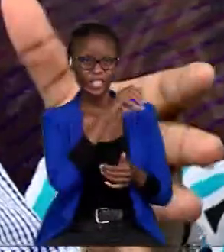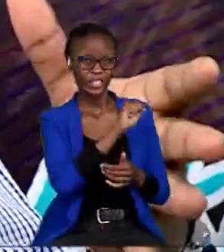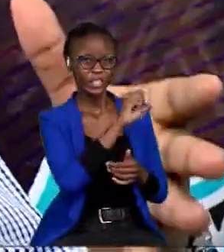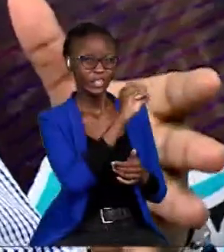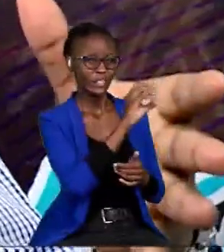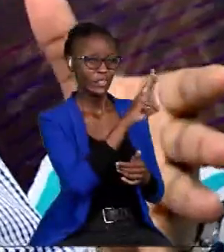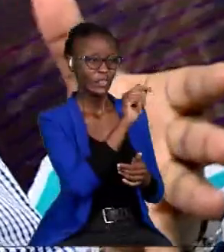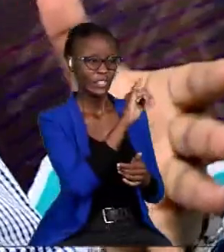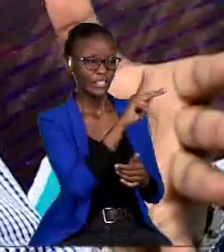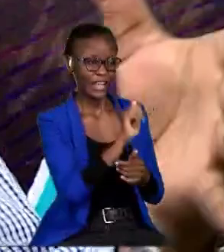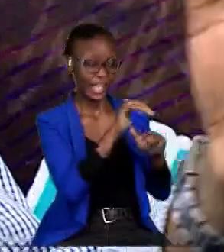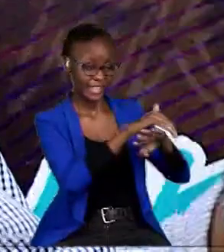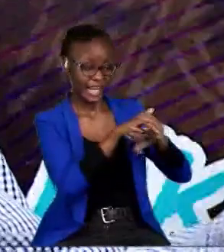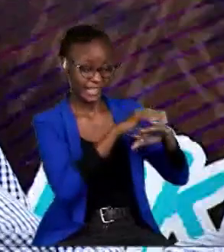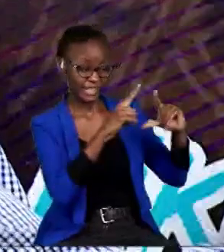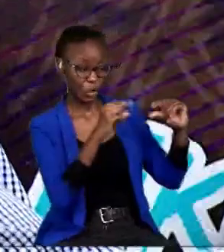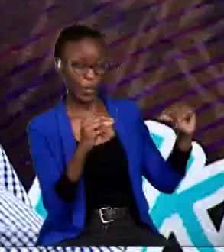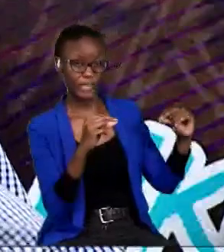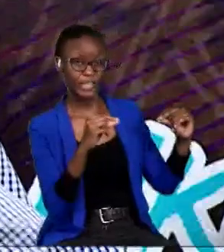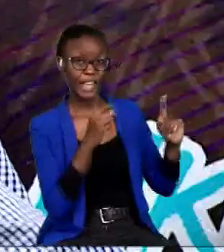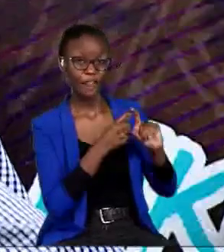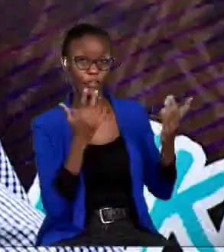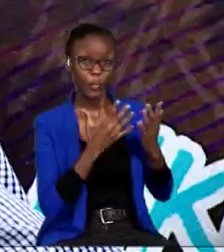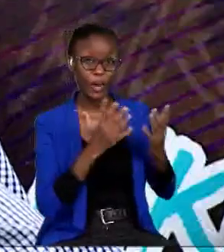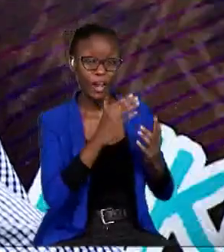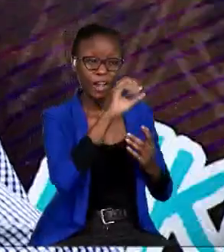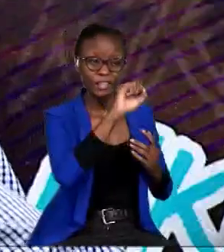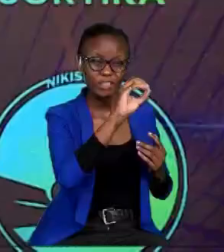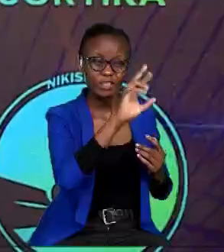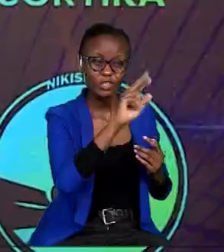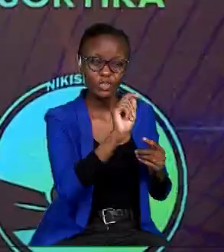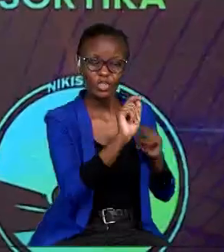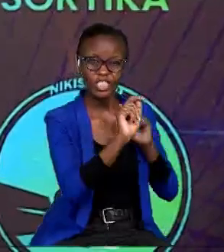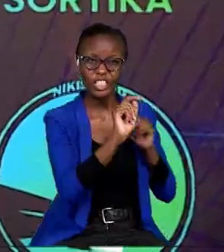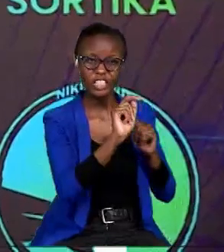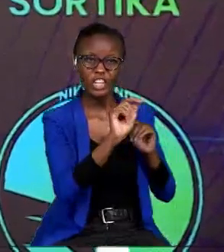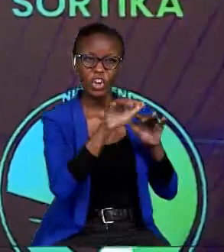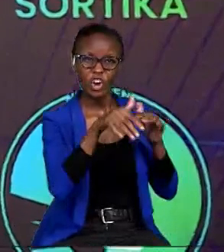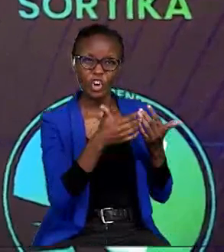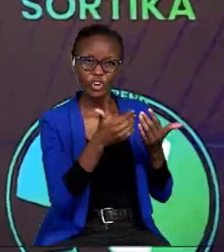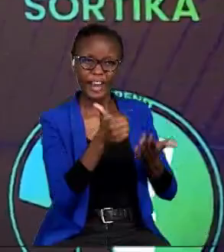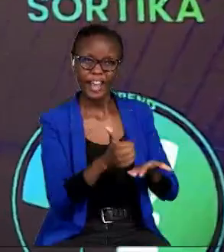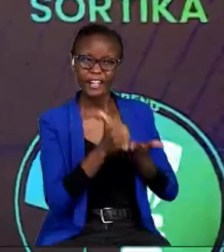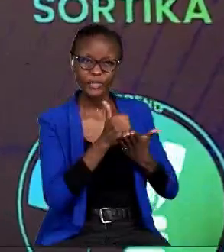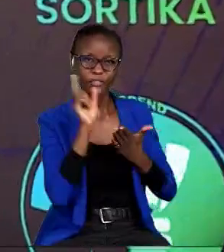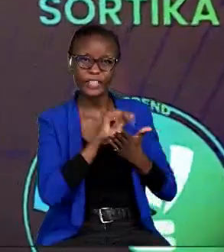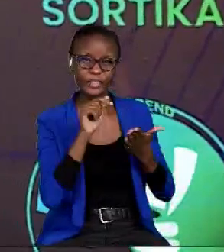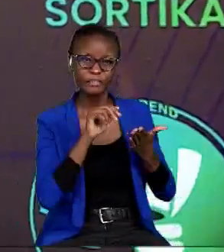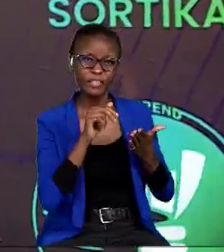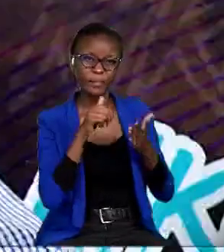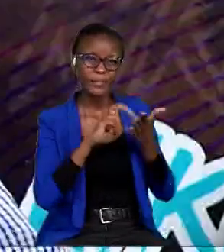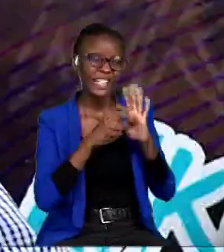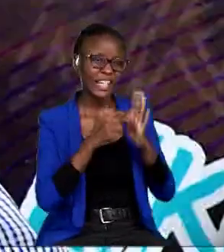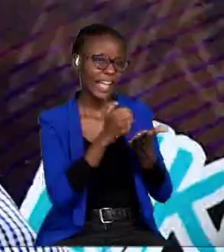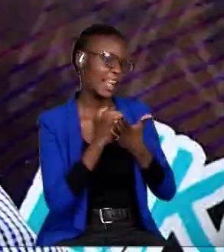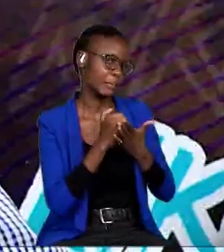word from the word sort or sorted, meaning fulfill or resolve.